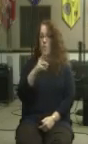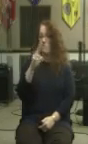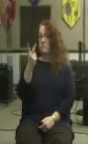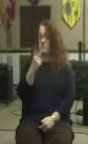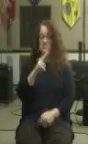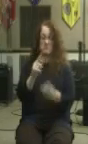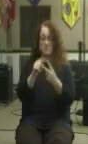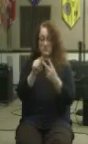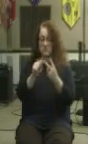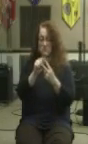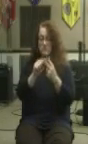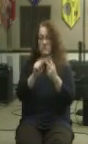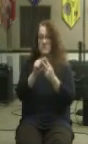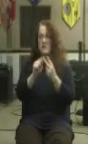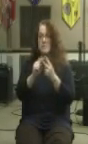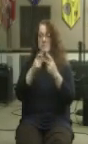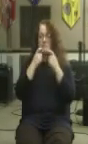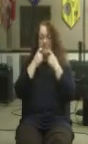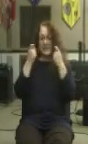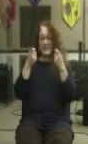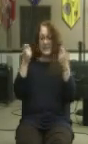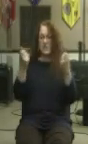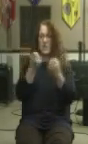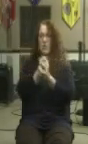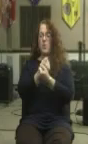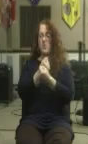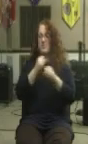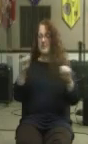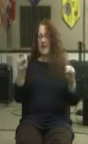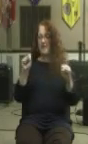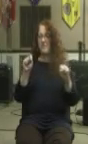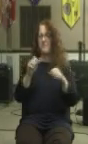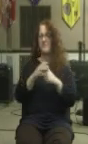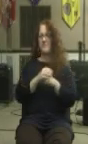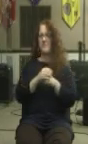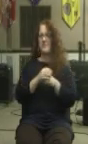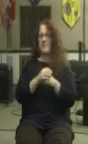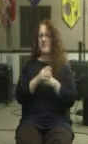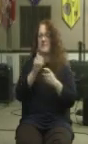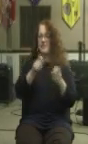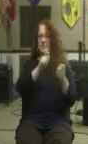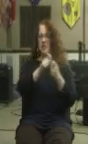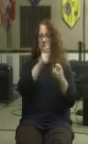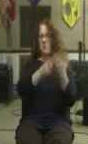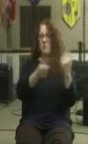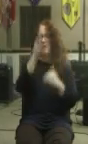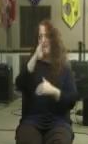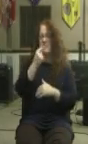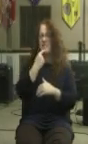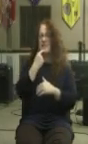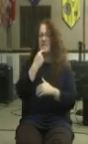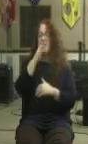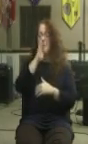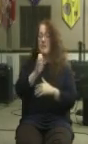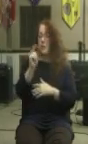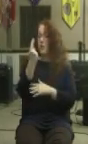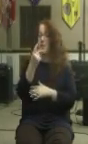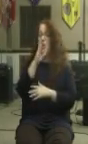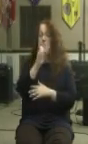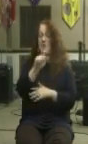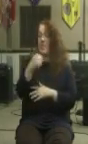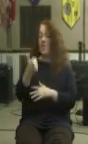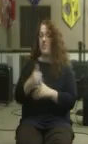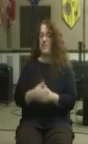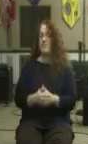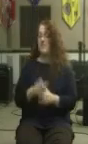Be one or the other. Be a sinner or be saved. Is that what God is saying? Yes, that's exactly what God is saying.